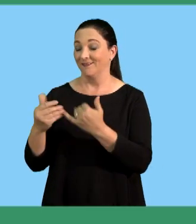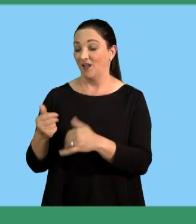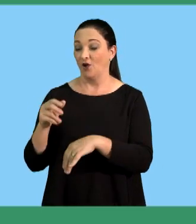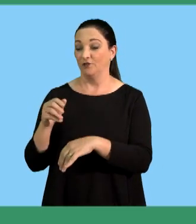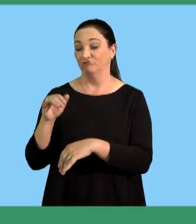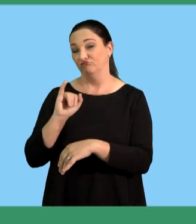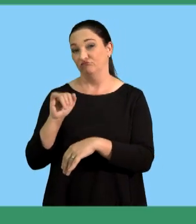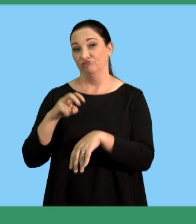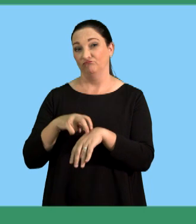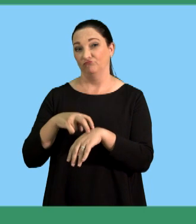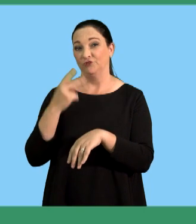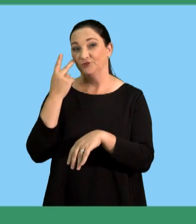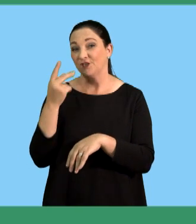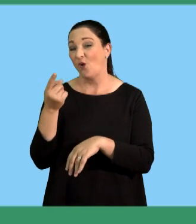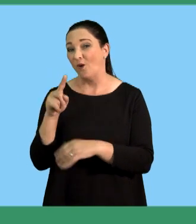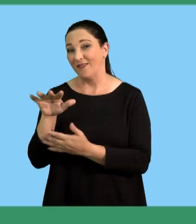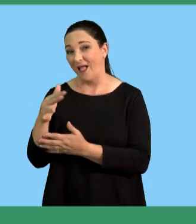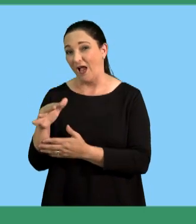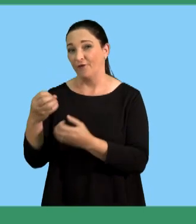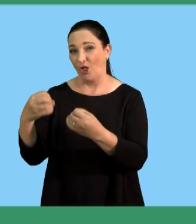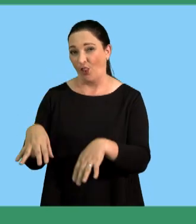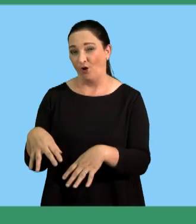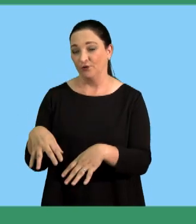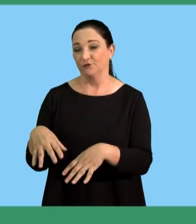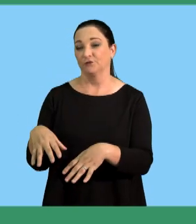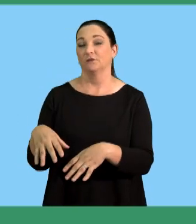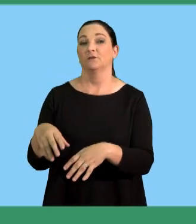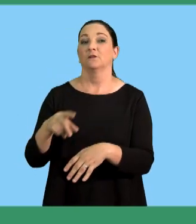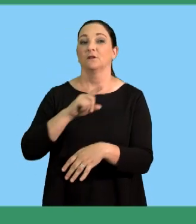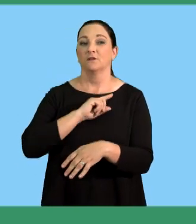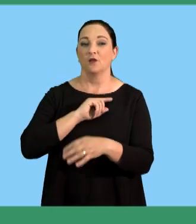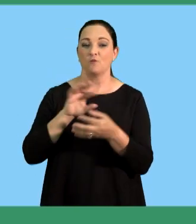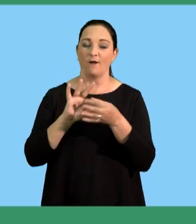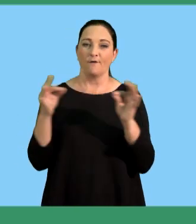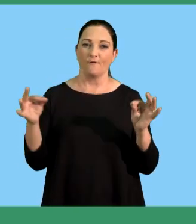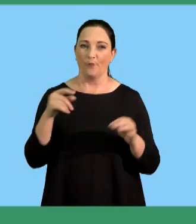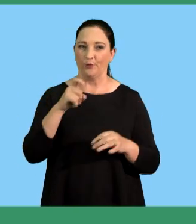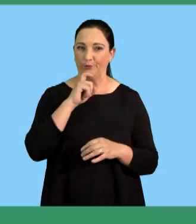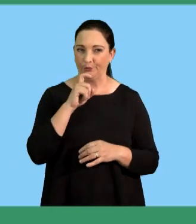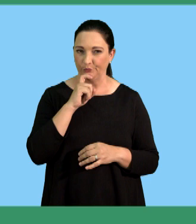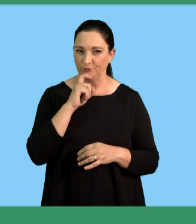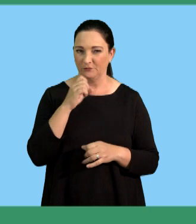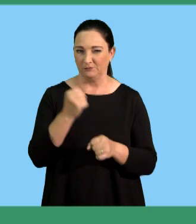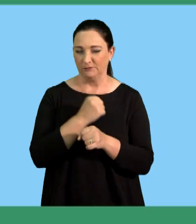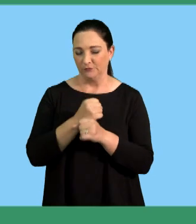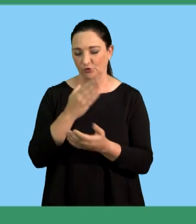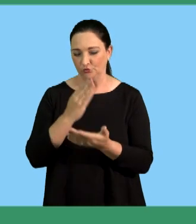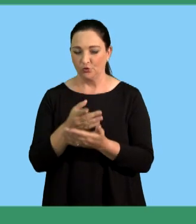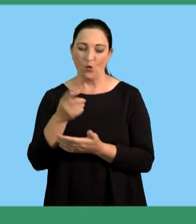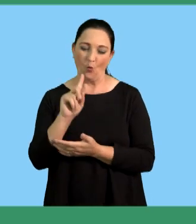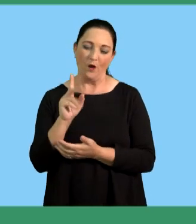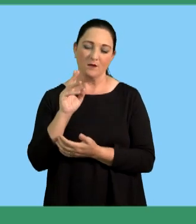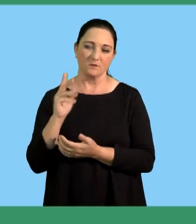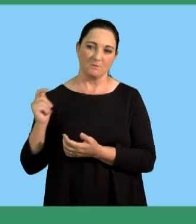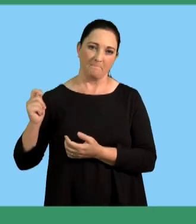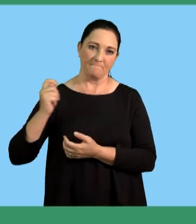loss, meaning the calculations we talked about, amount insured over market value multiplied by the damages to determine